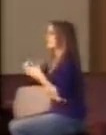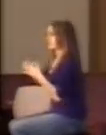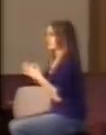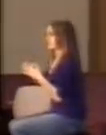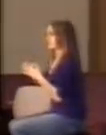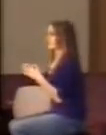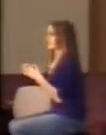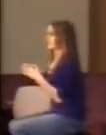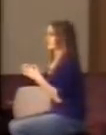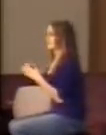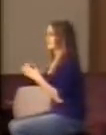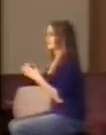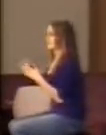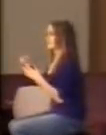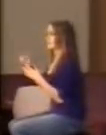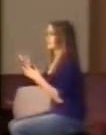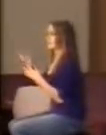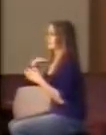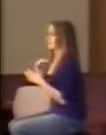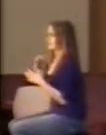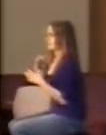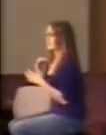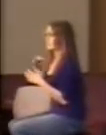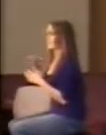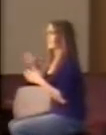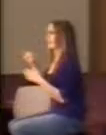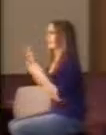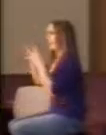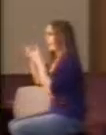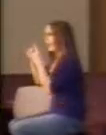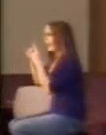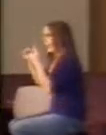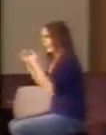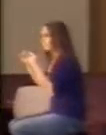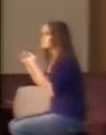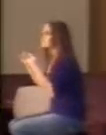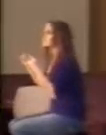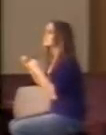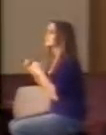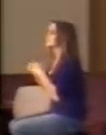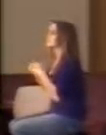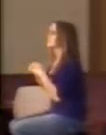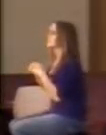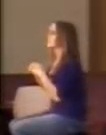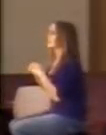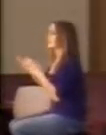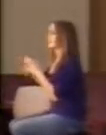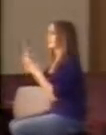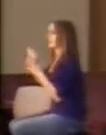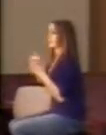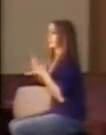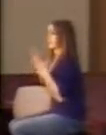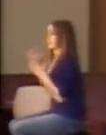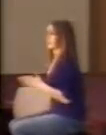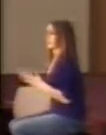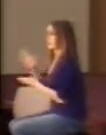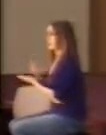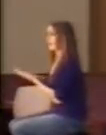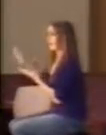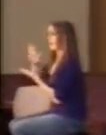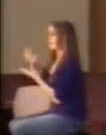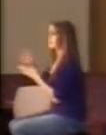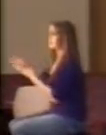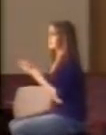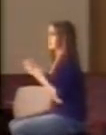camps at like Indian Lake or Delmarva. And then I found a Christian college that I wanted to go to, And then it was just a matter